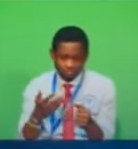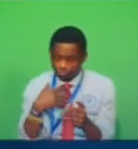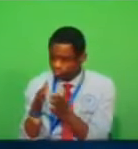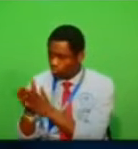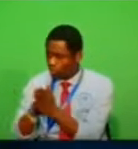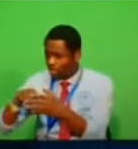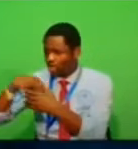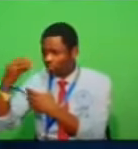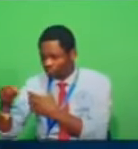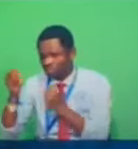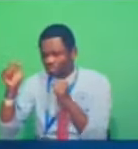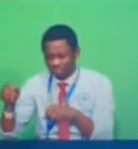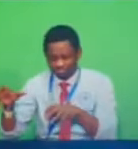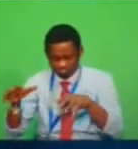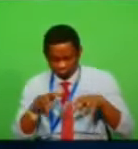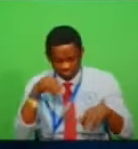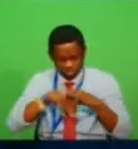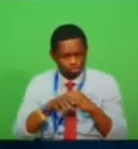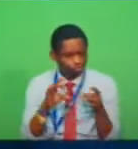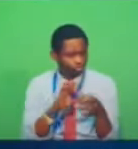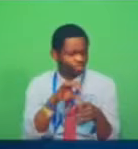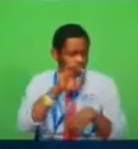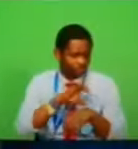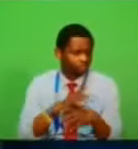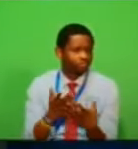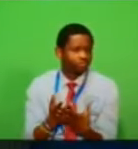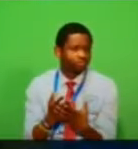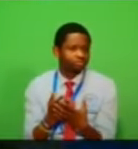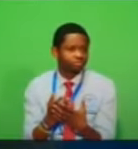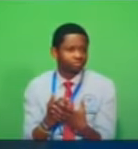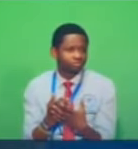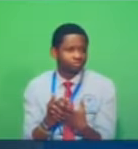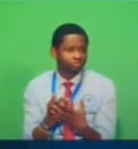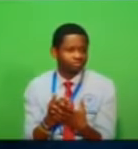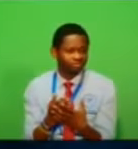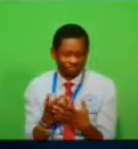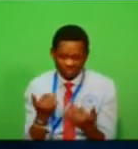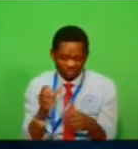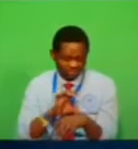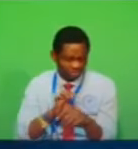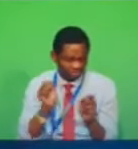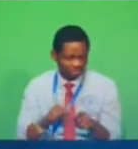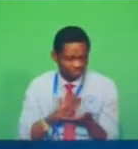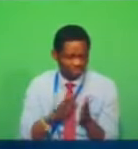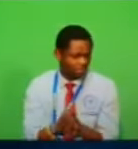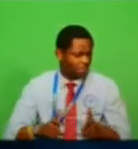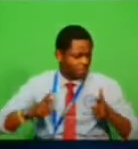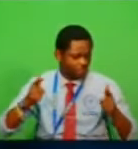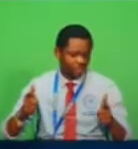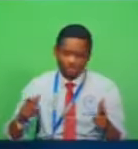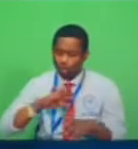outside, we can contain it in the church. By the grace of God, the church has become so big to accommodate all of us. The